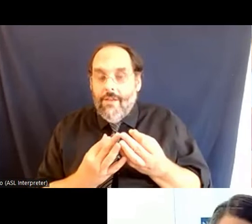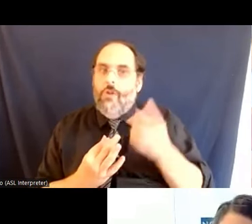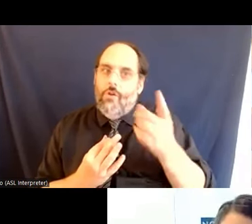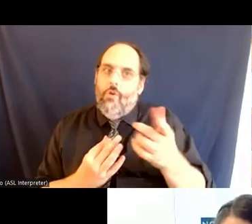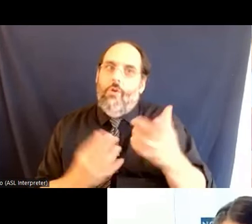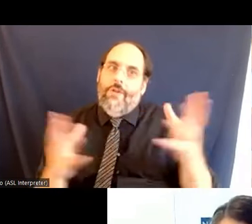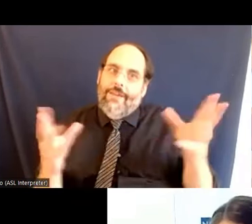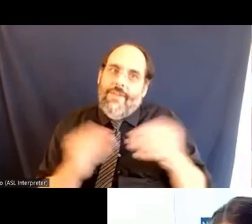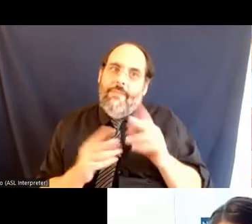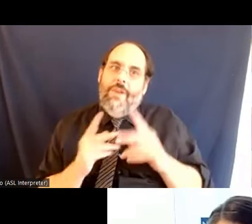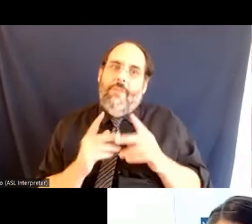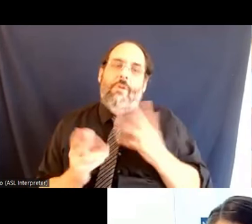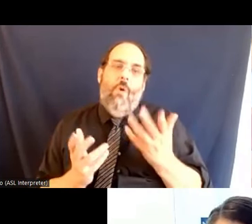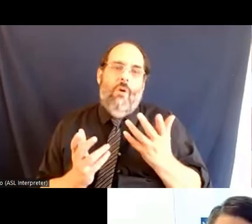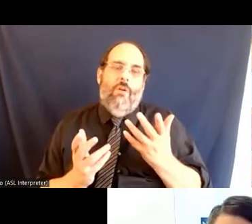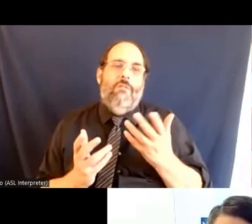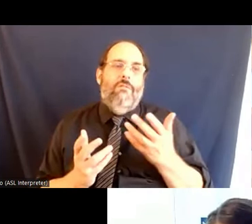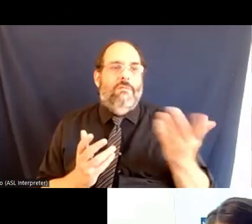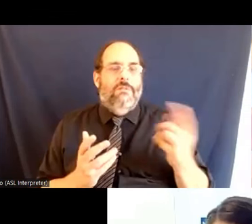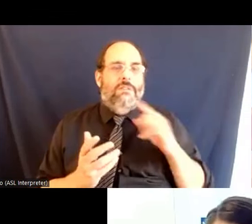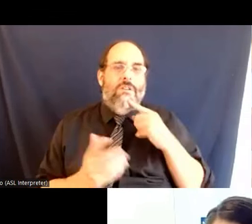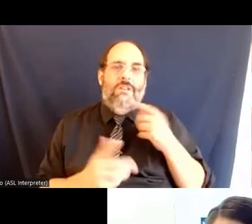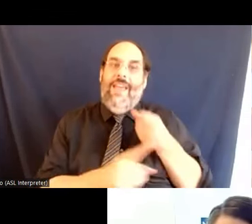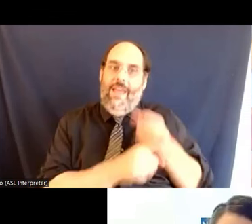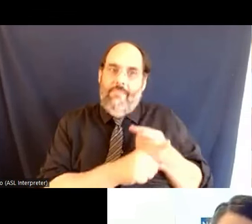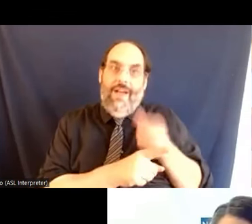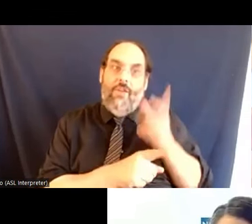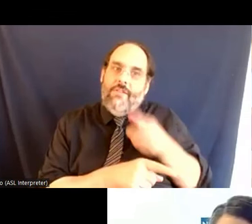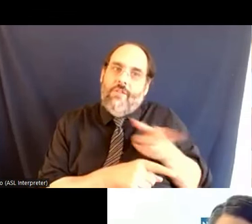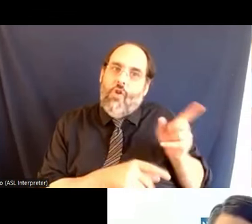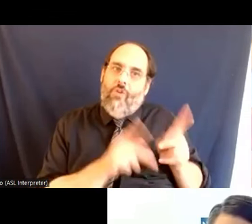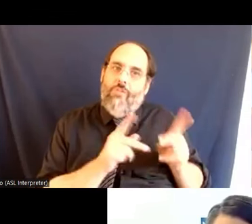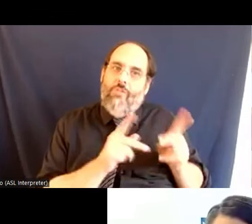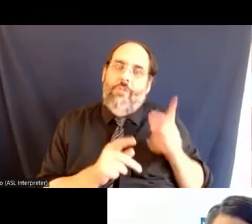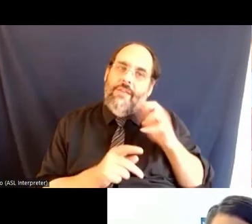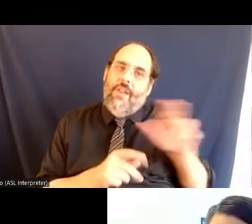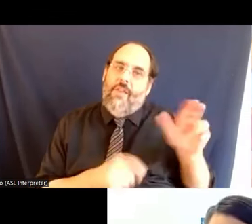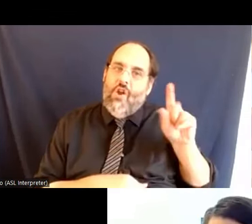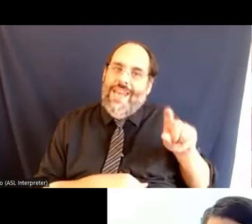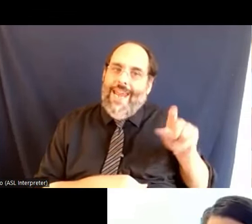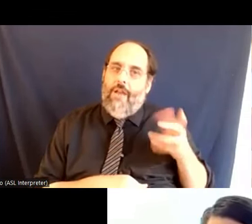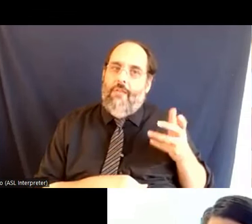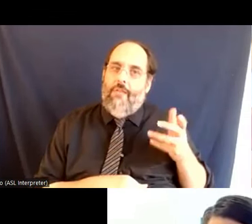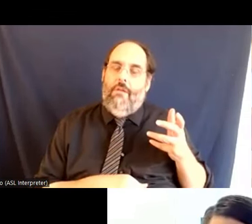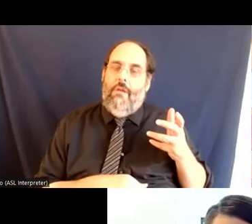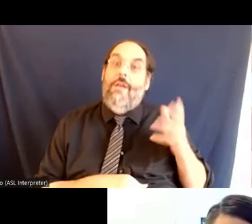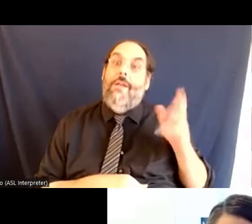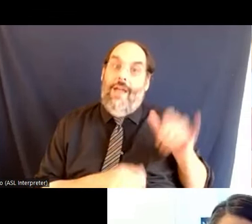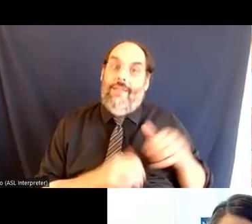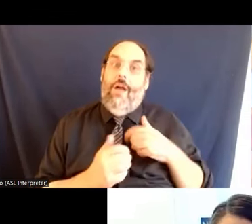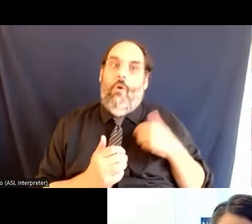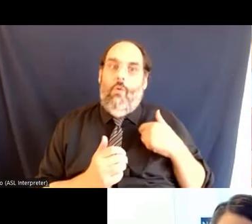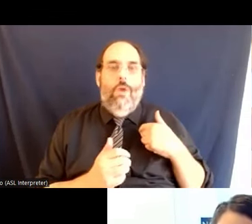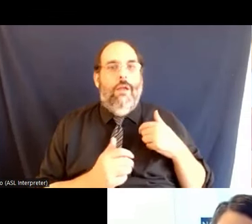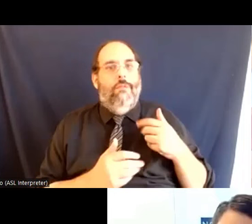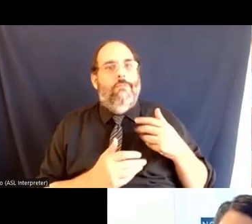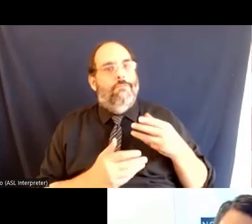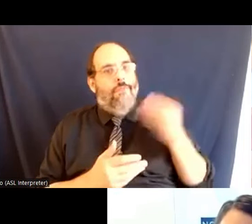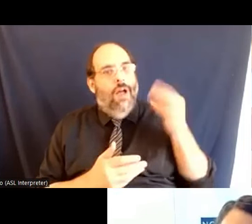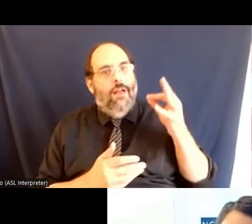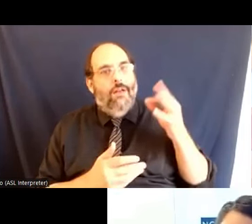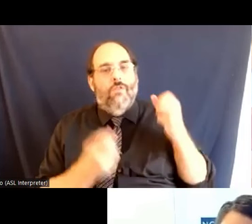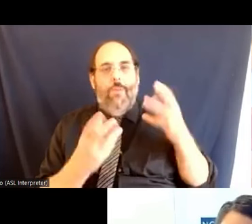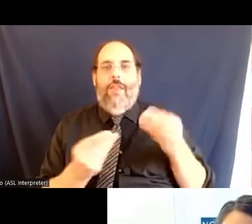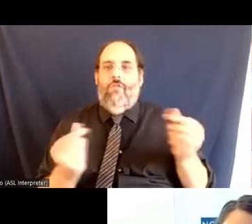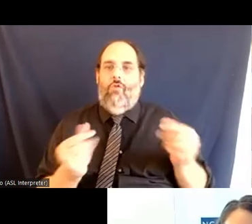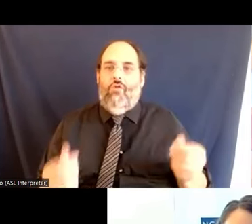convene people who are most impacted and you listen to what the needs are on the ground. And that's how we found so many solutions.